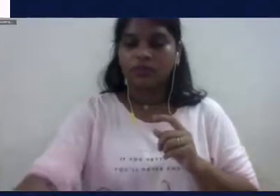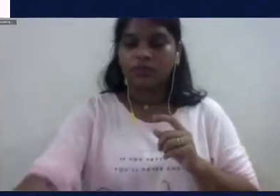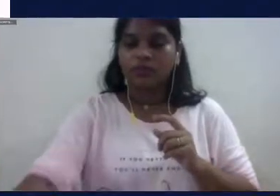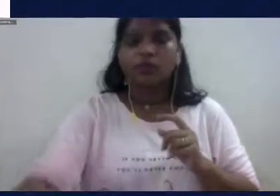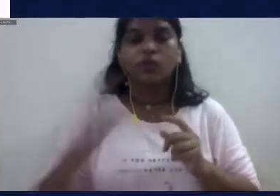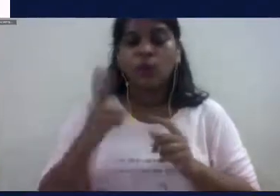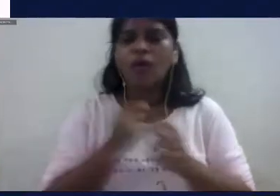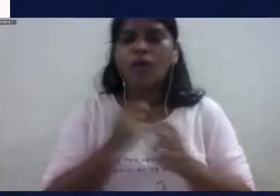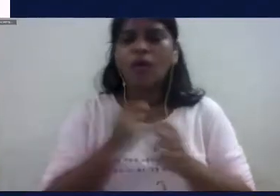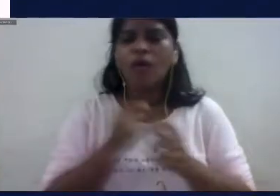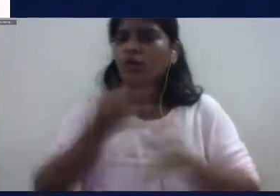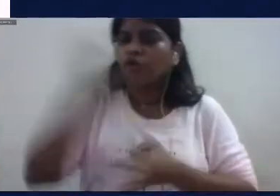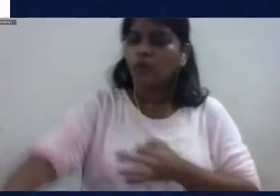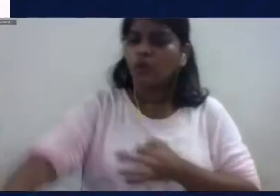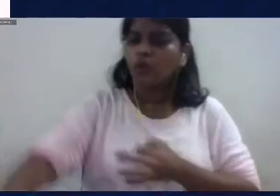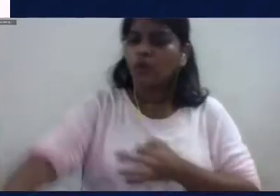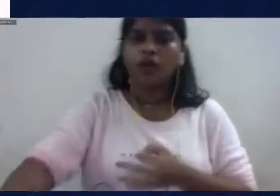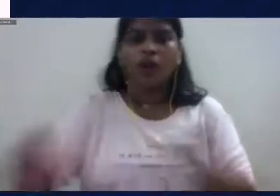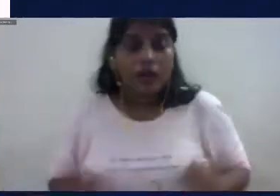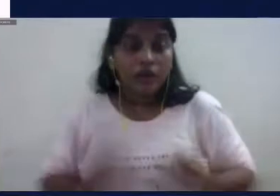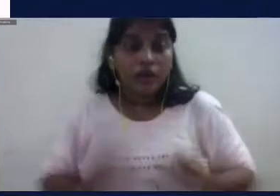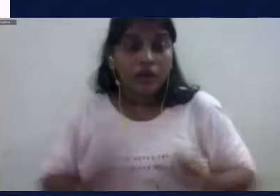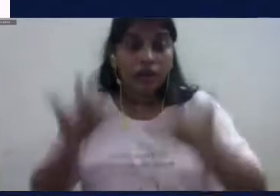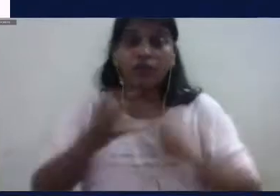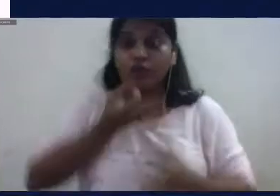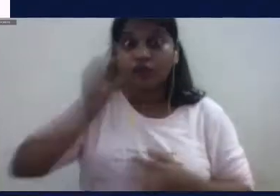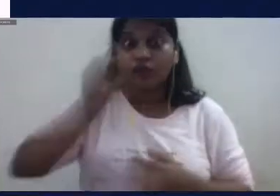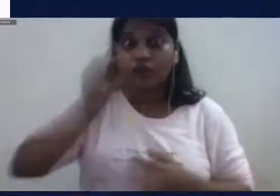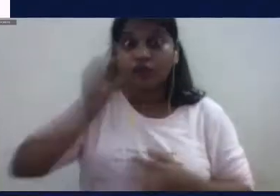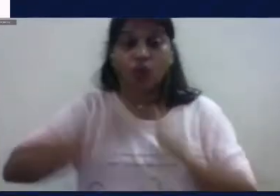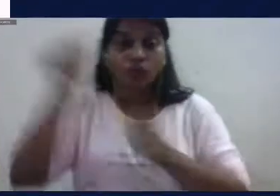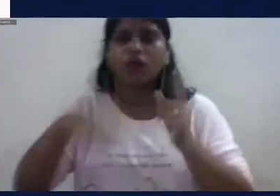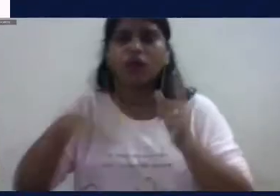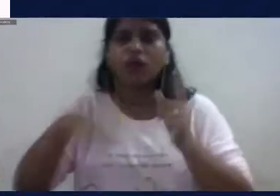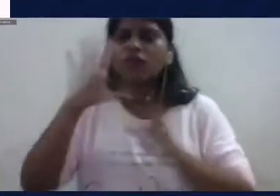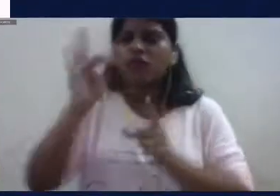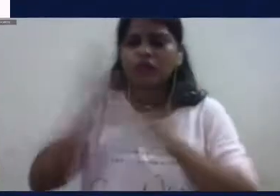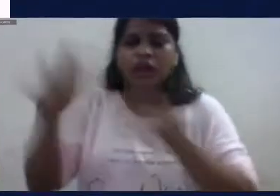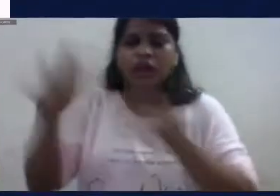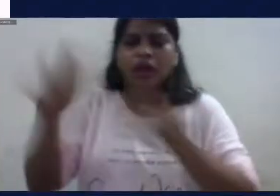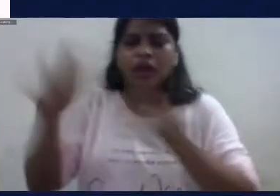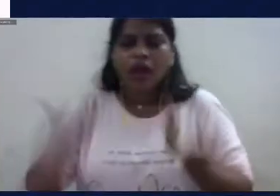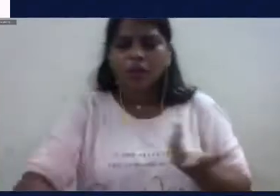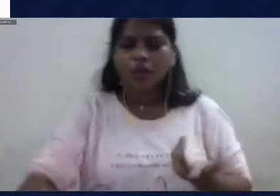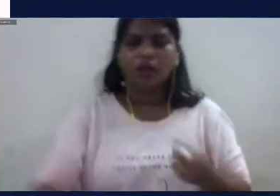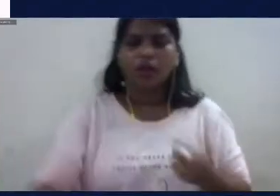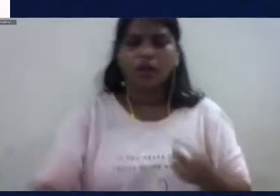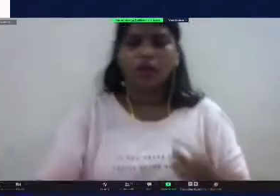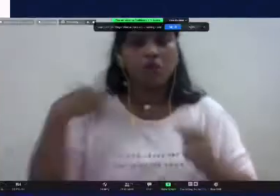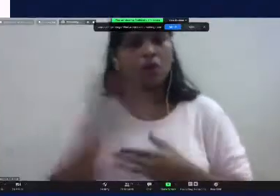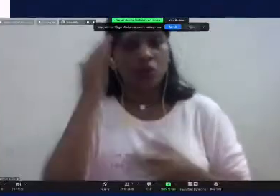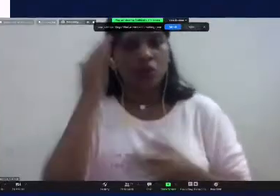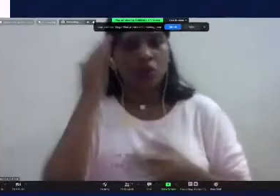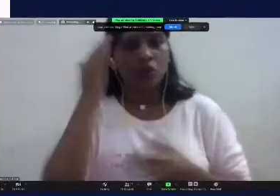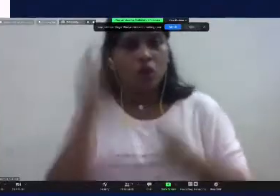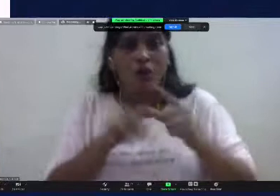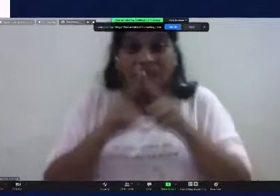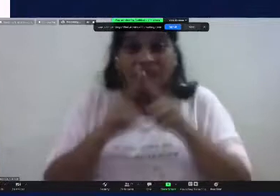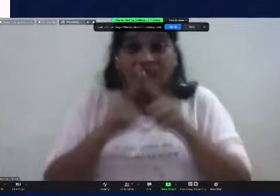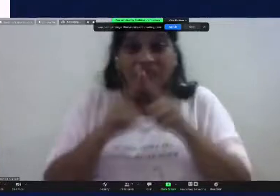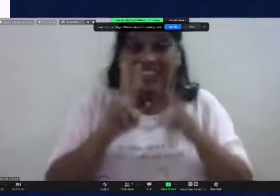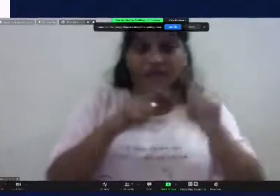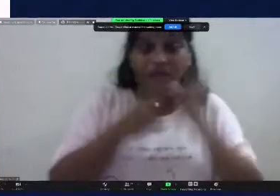at all kinds of horizons into the far future. What happens 50 years later? Elon Musk has already released the first versions